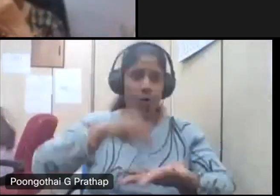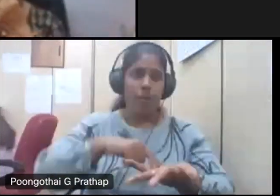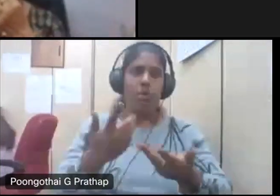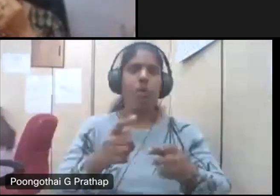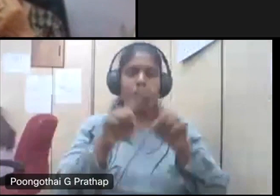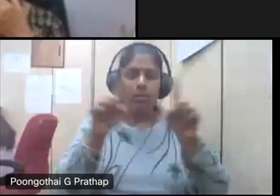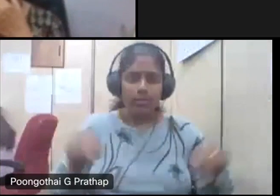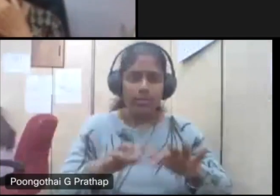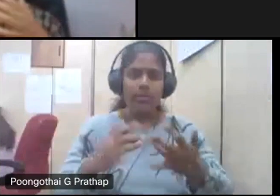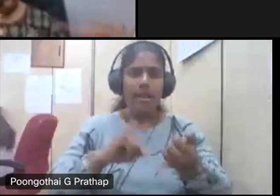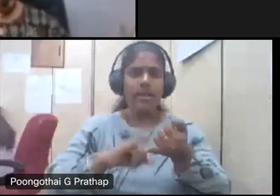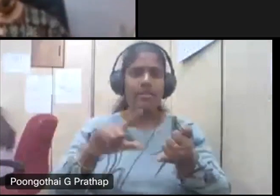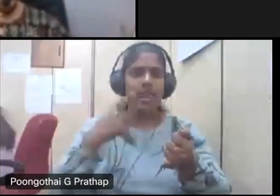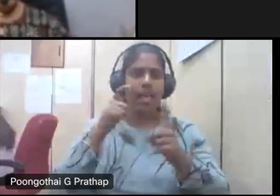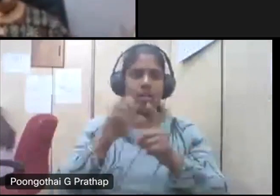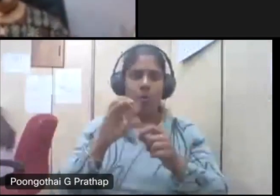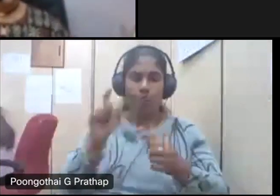Slido.